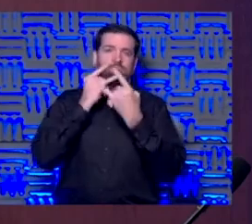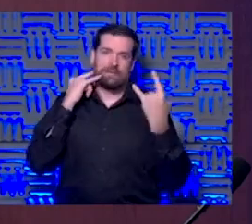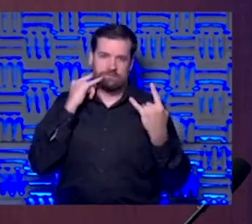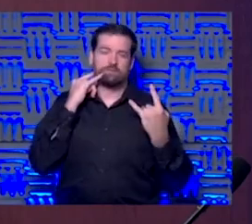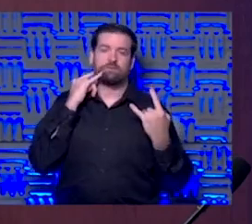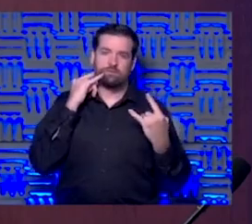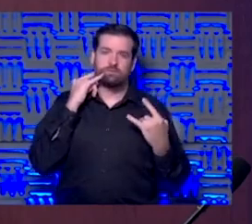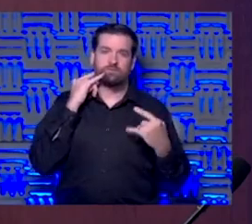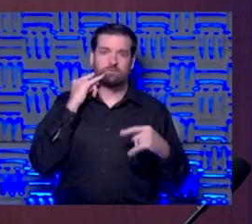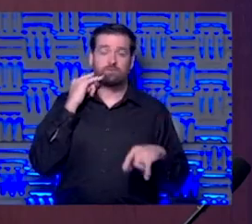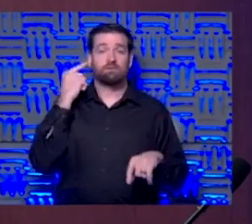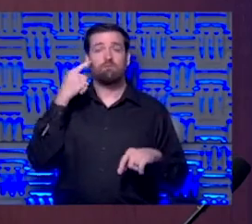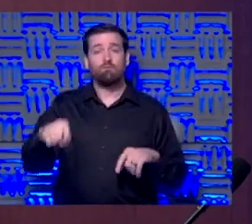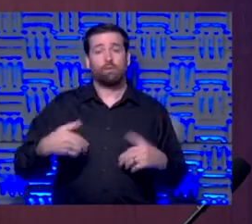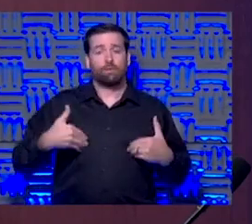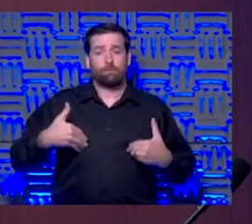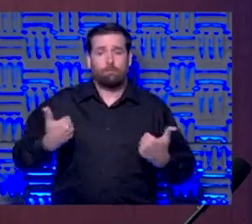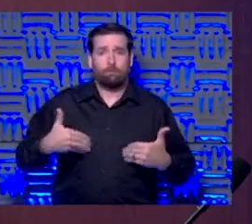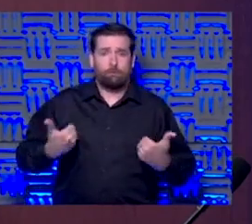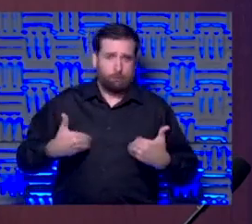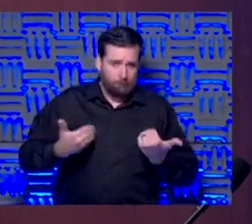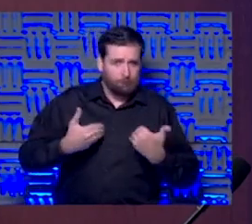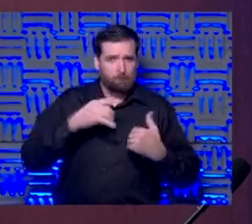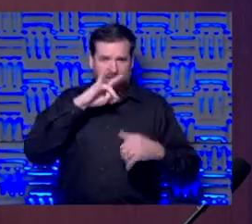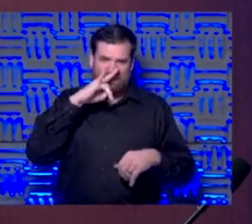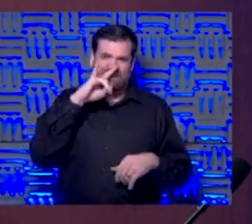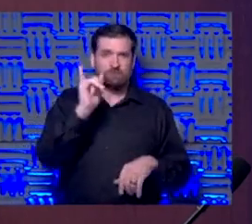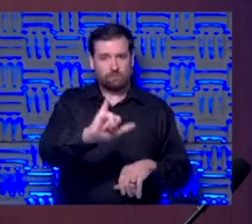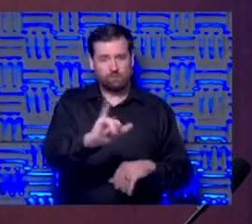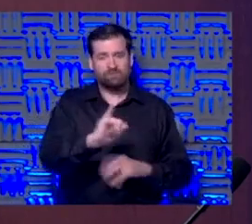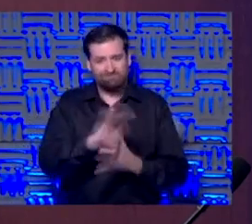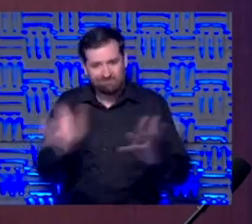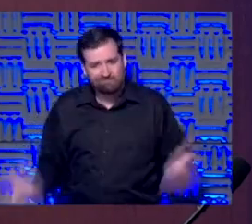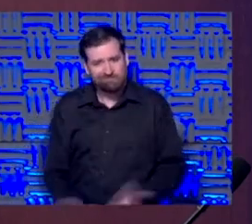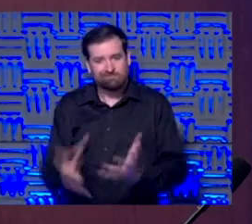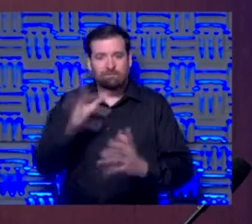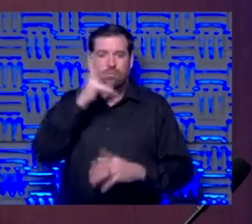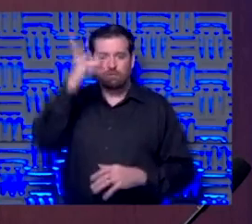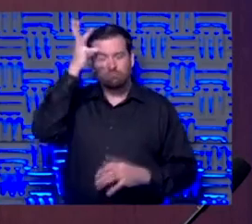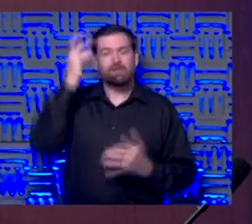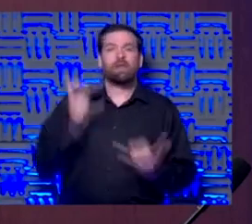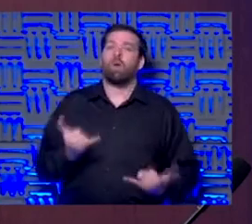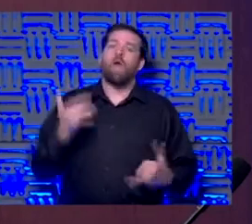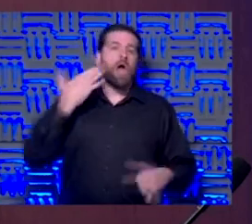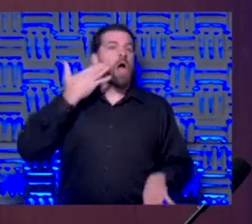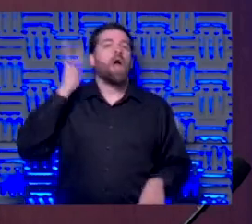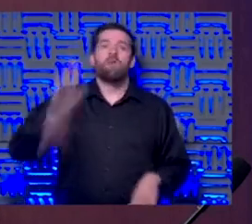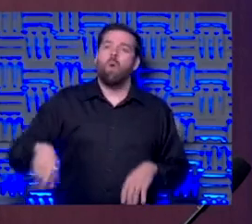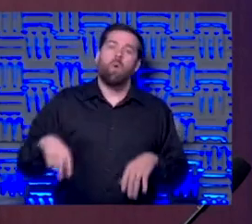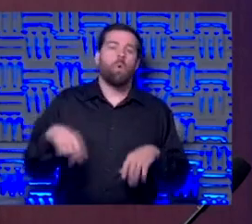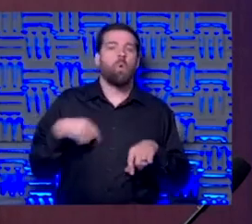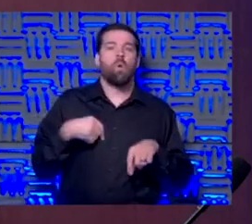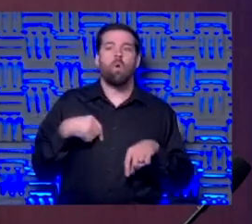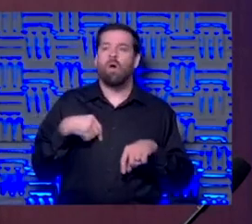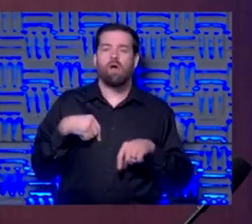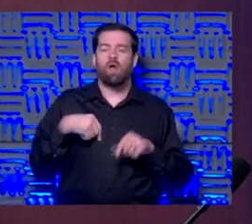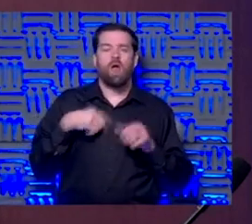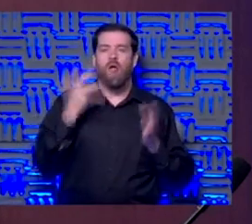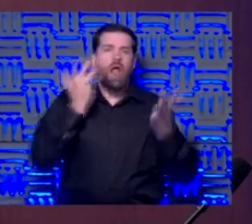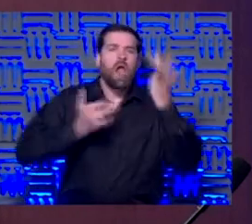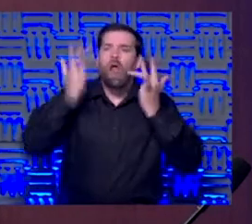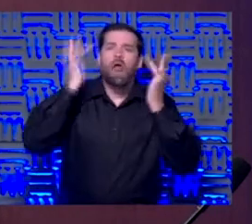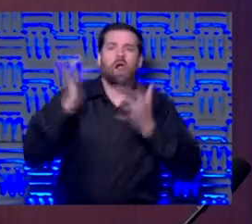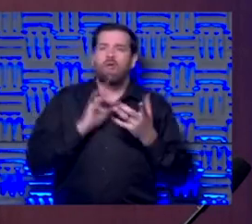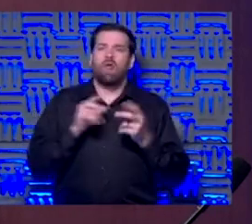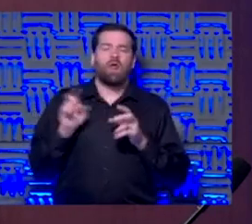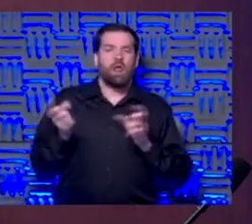even for our little kids. And so I want to encourage parents, even right now, I know kids are squirmy and they, you know, want to touch their faces